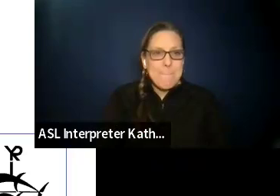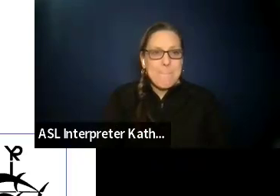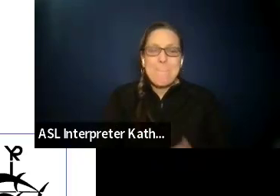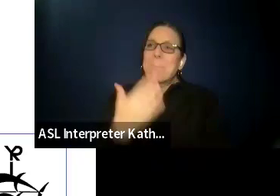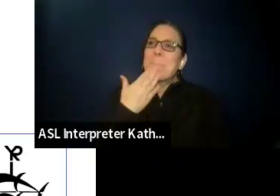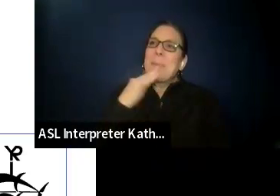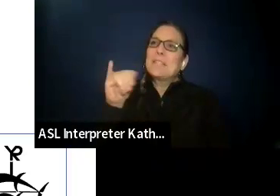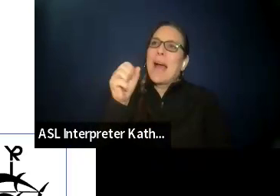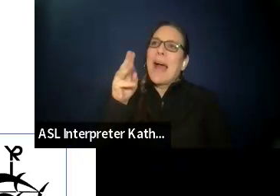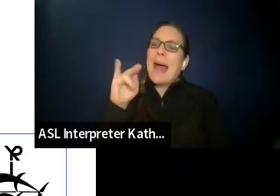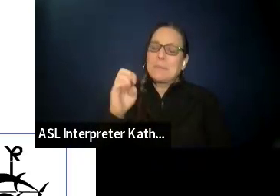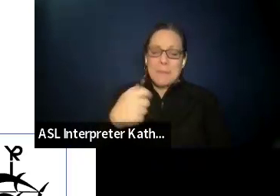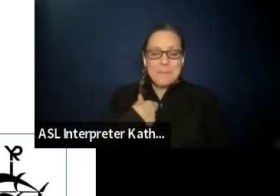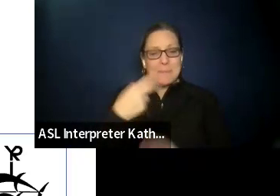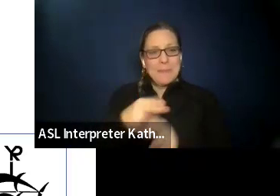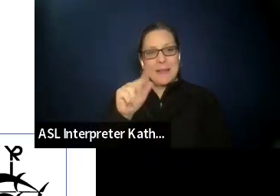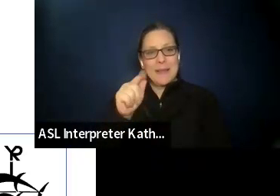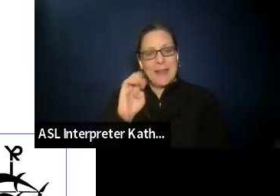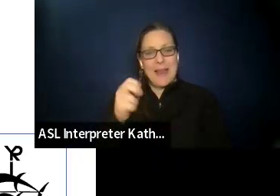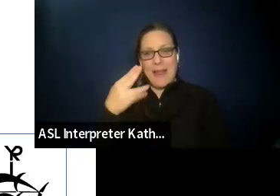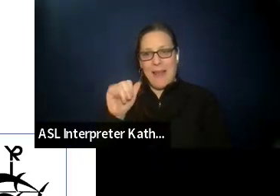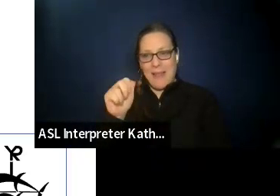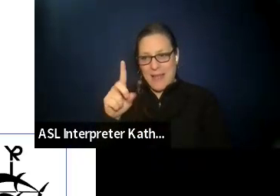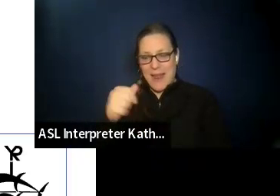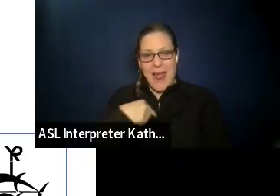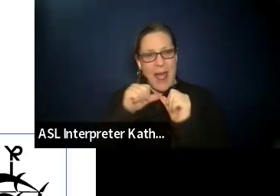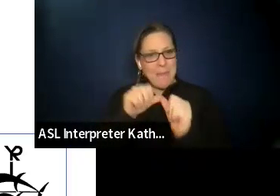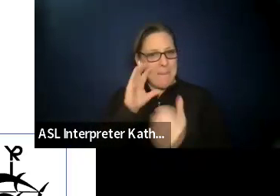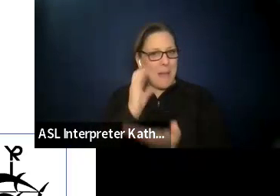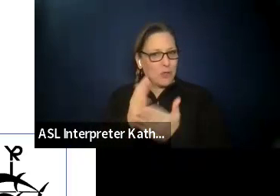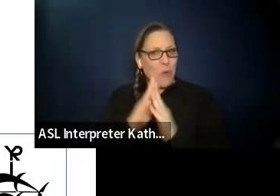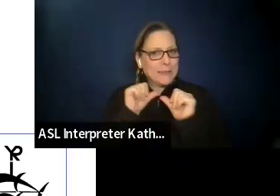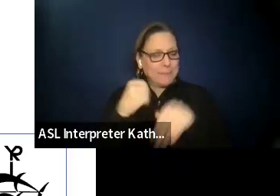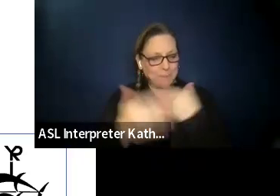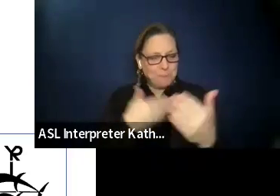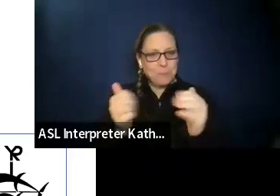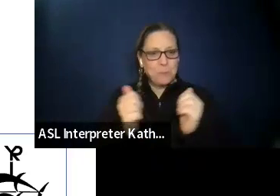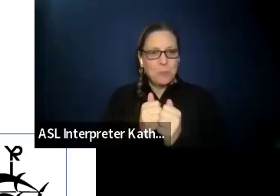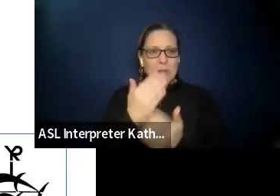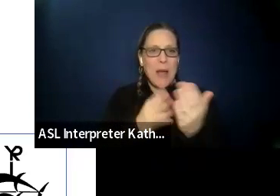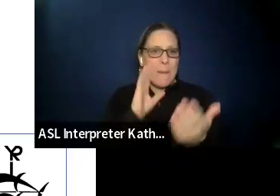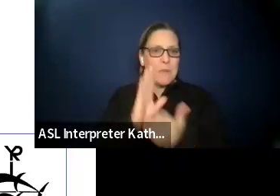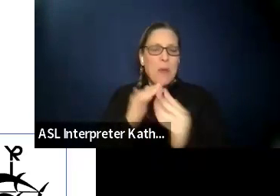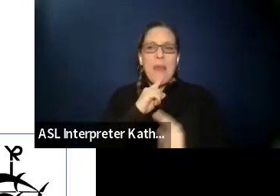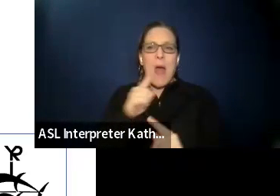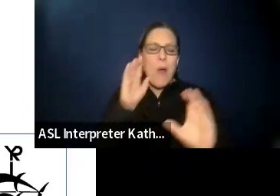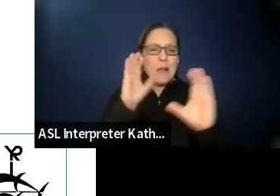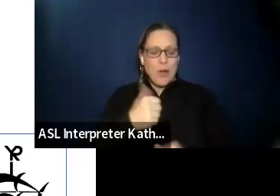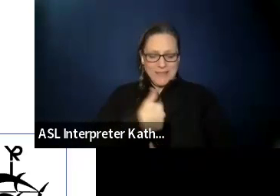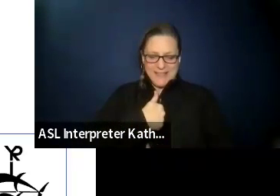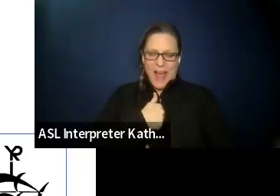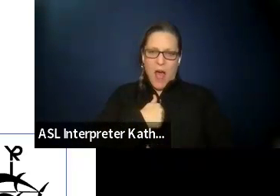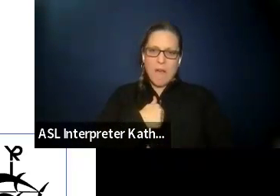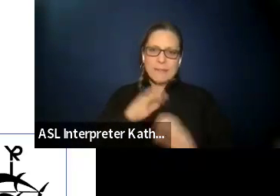Thank you, Jasmine. My name is Katie Halata, and I'm going to keep the picture books going with a selection of picture books that explore